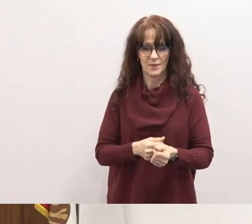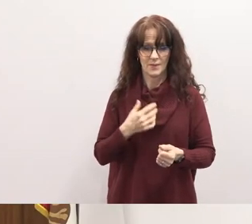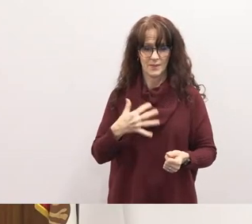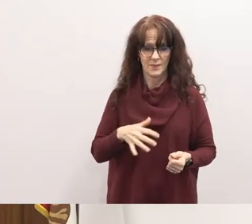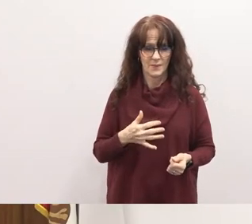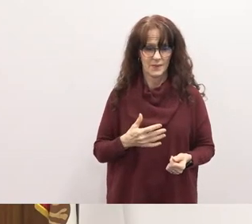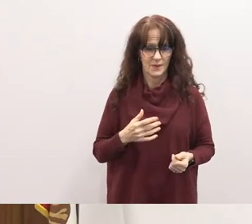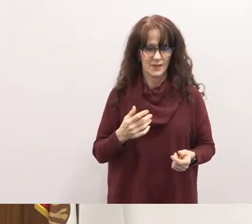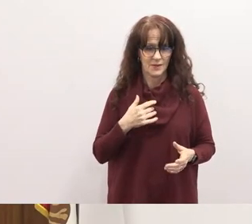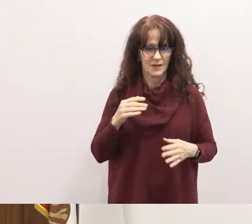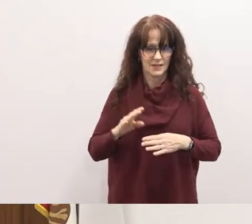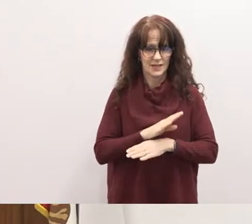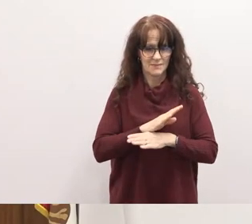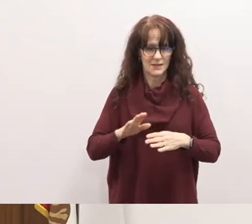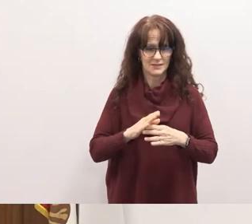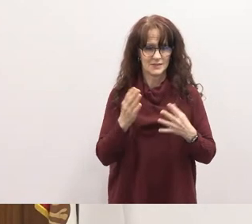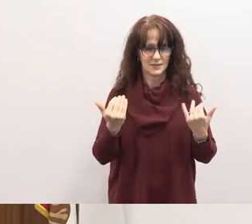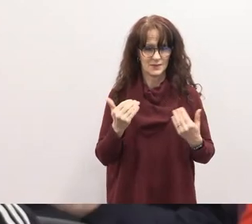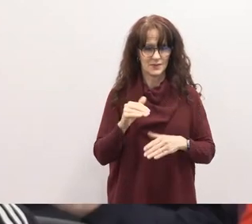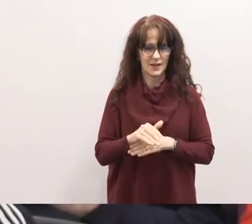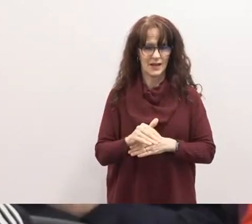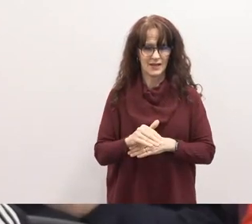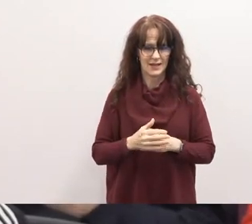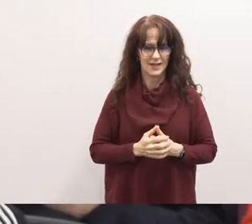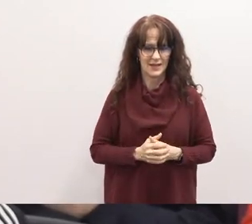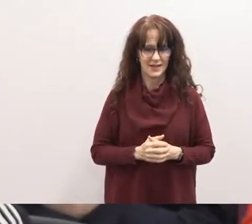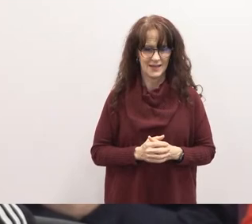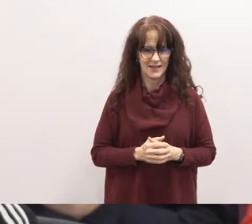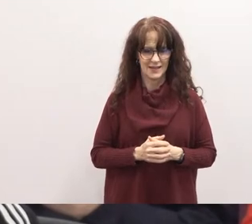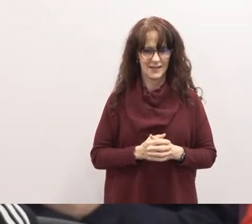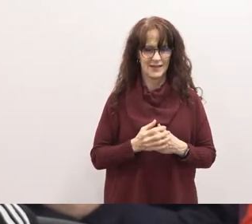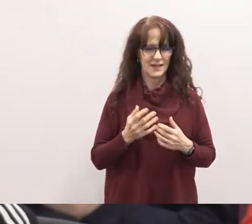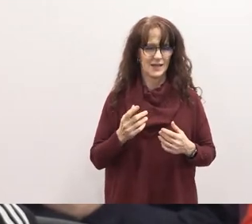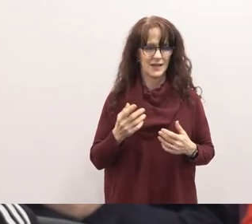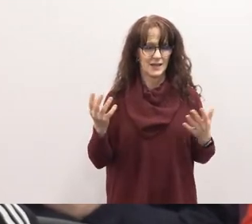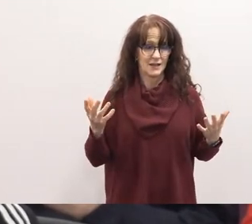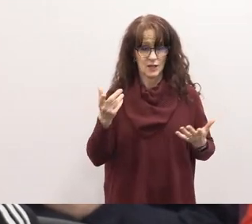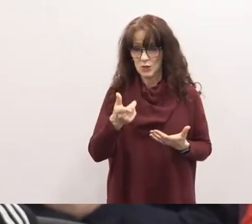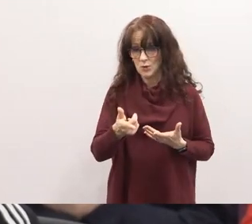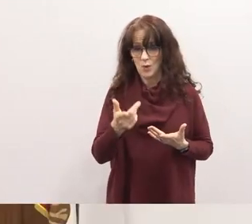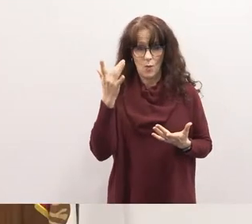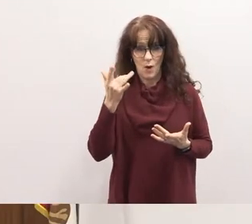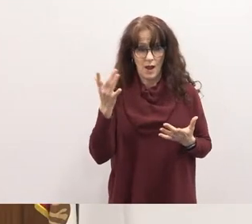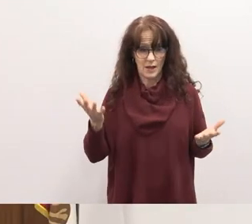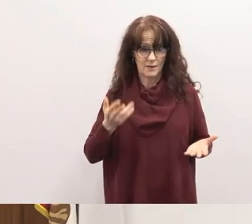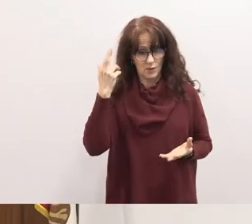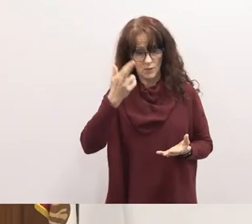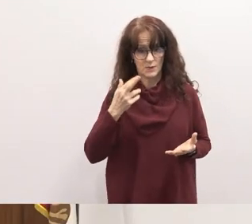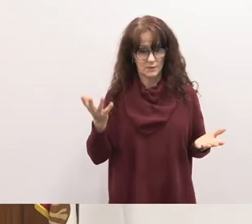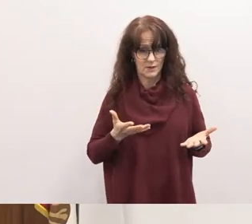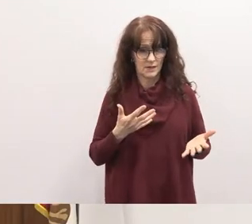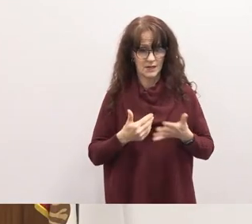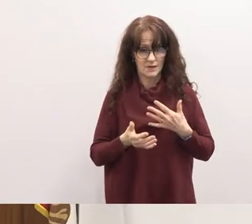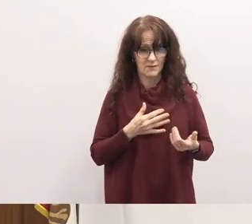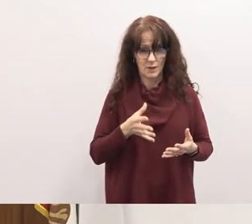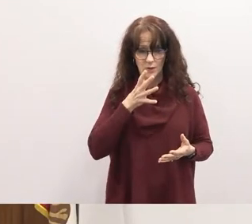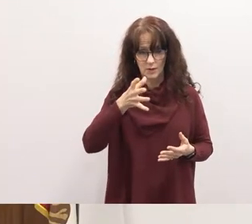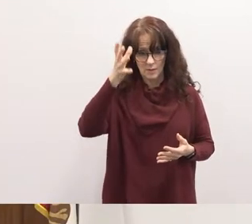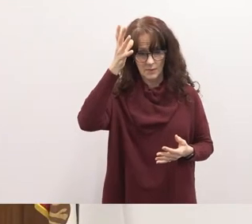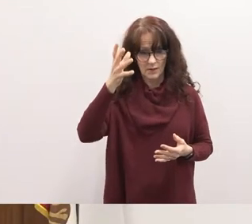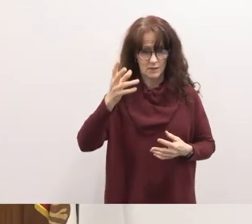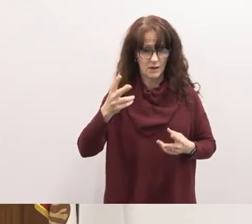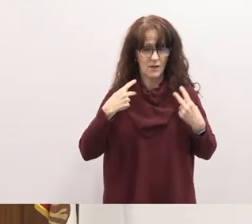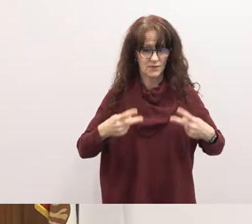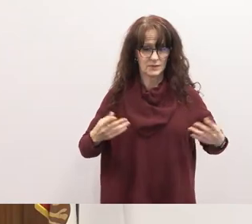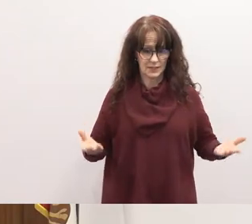I don't know if we can get to the business of tonight. Here is why we're all here. You are the reason. Even though your parents are not